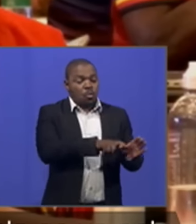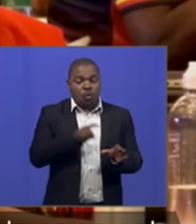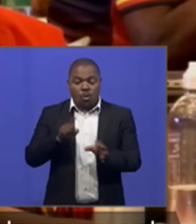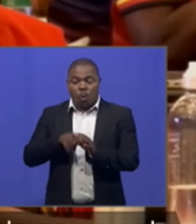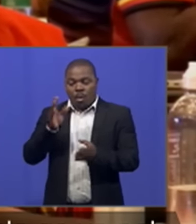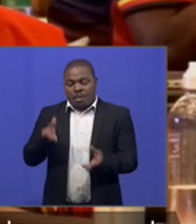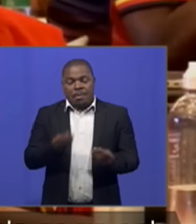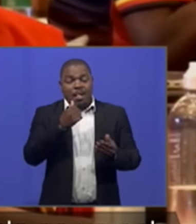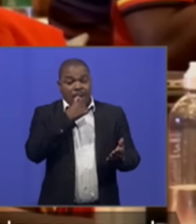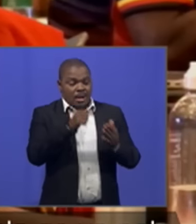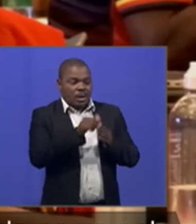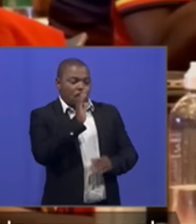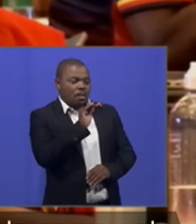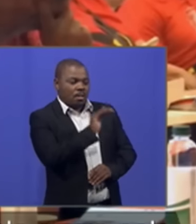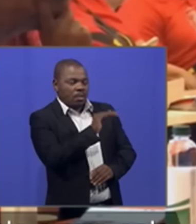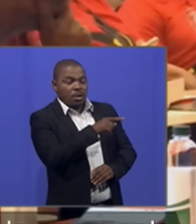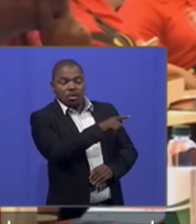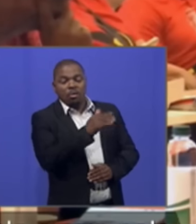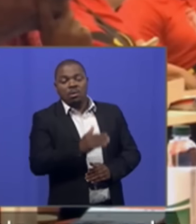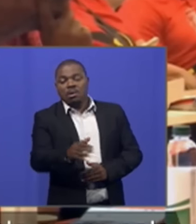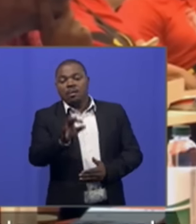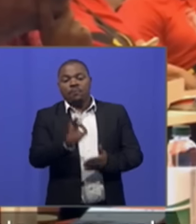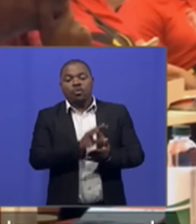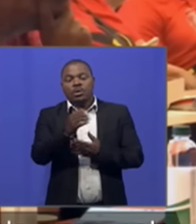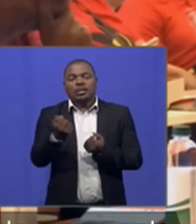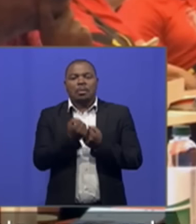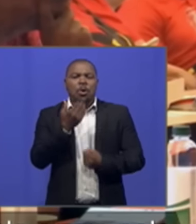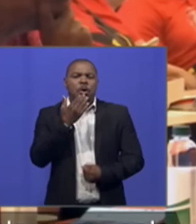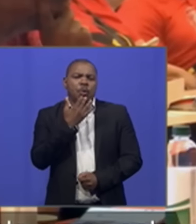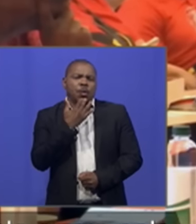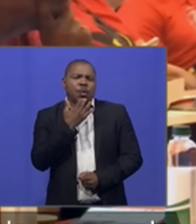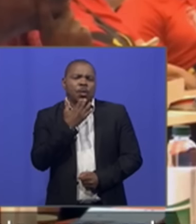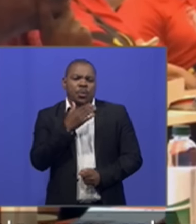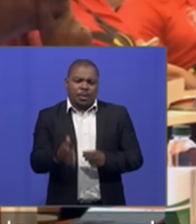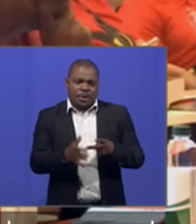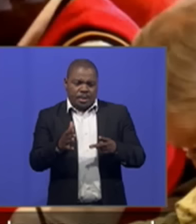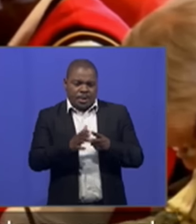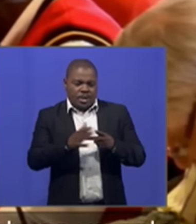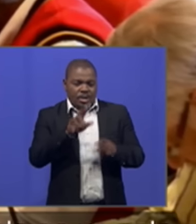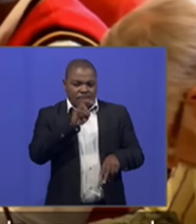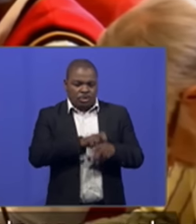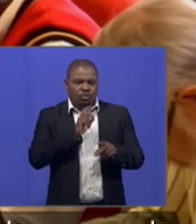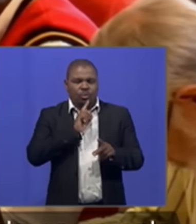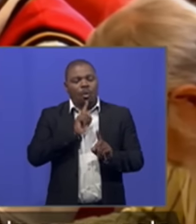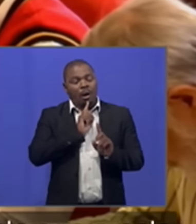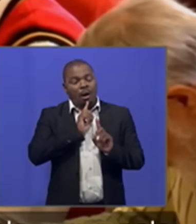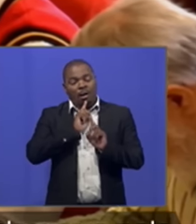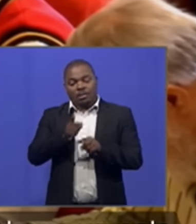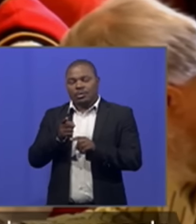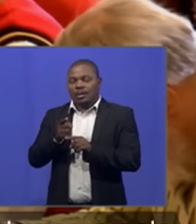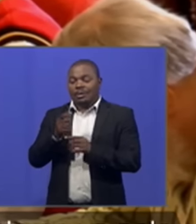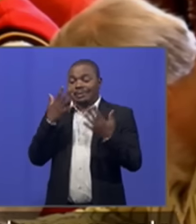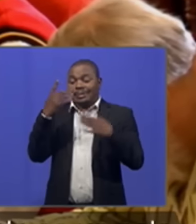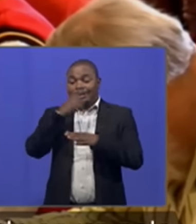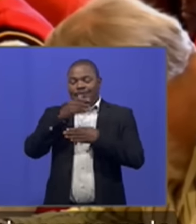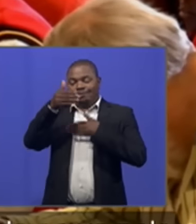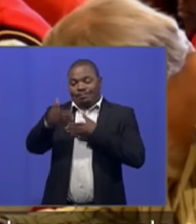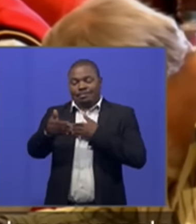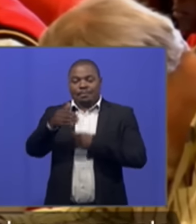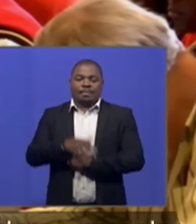botšiša gore a e ka ba ba ikemišeditše go boutela mang le gore ba tla swanela ke go araba dipotšišo tšeo pele ga matšatši a 10. There